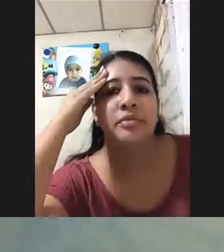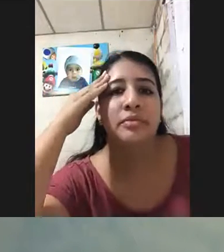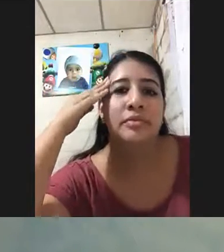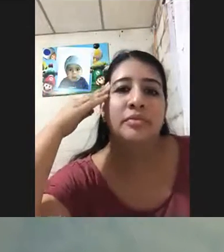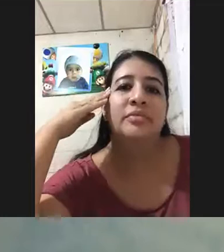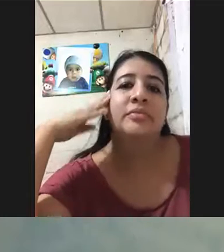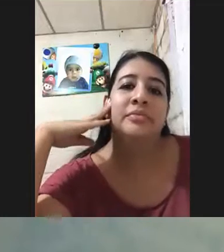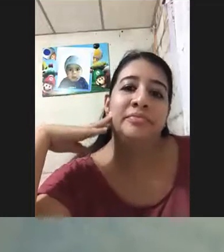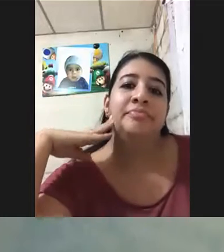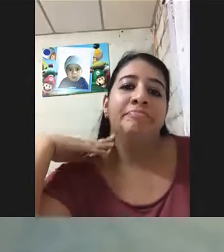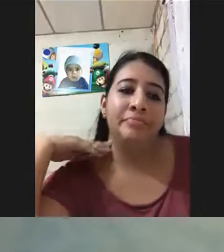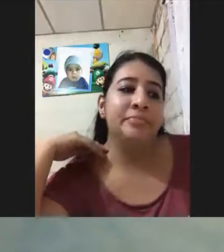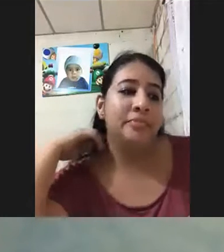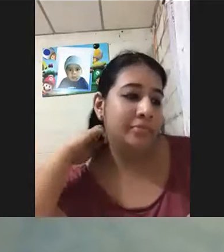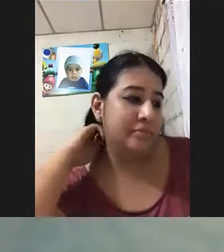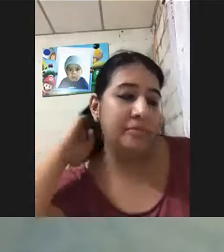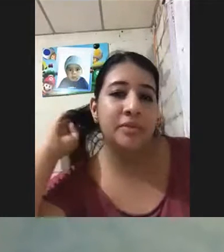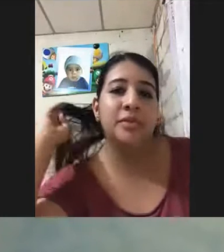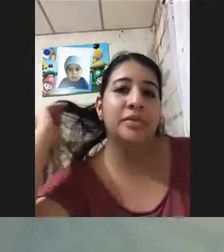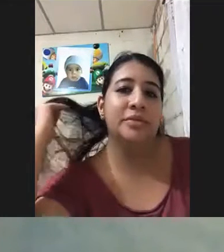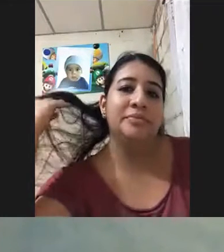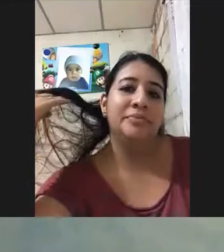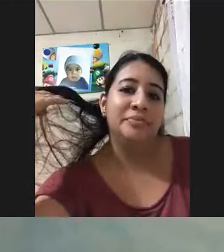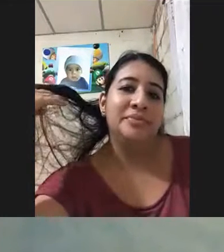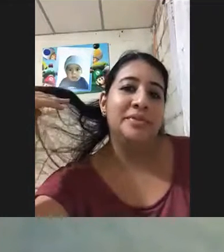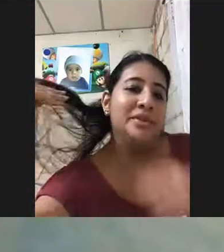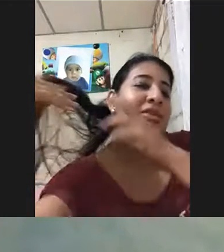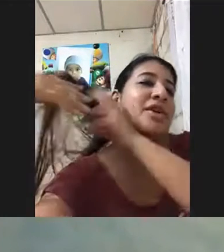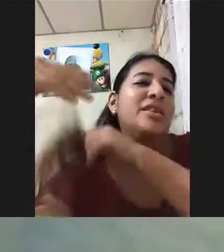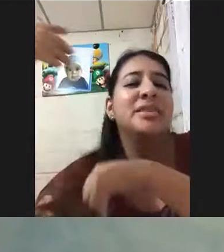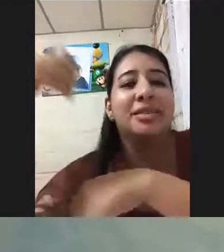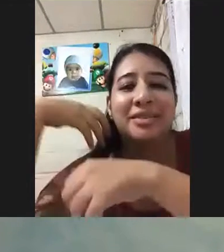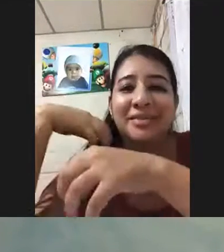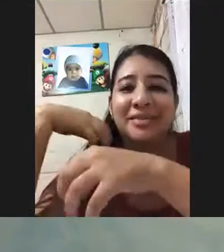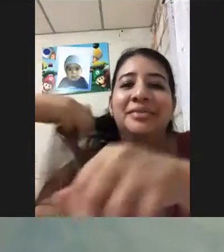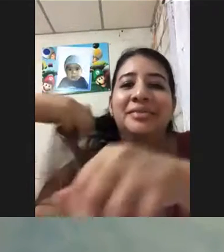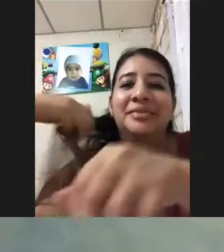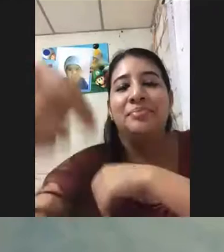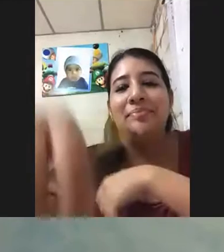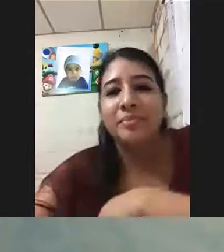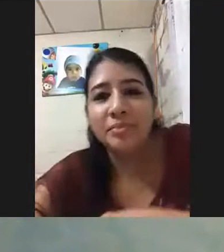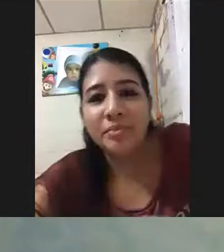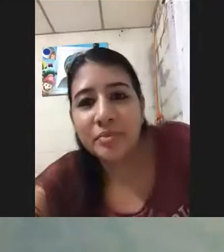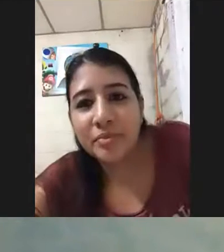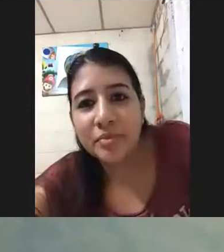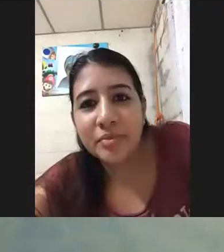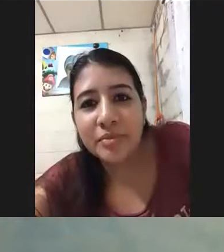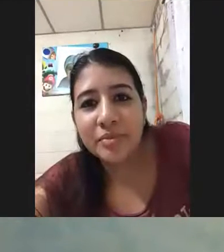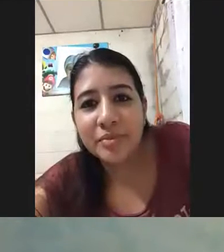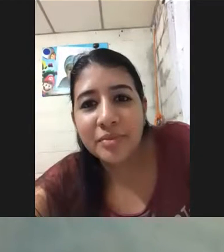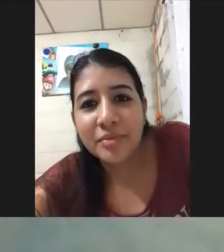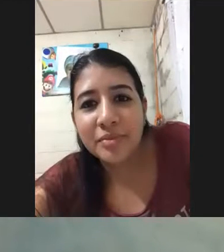terrible. Traffic was very, very difficult. Yes. Well, thank you,